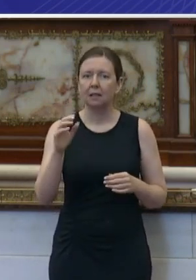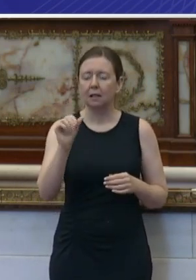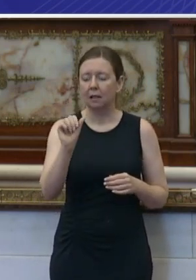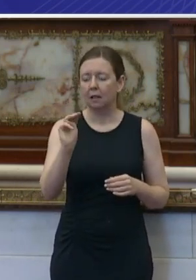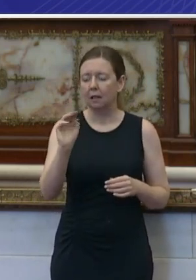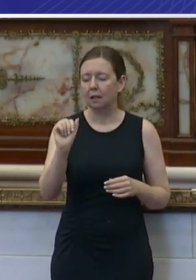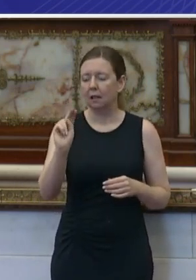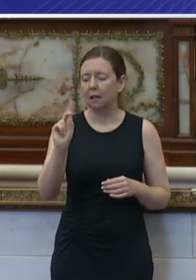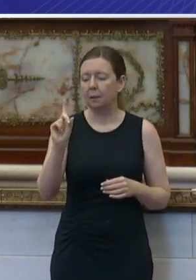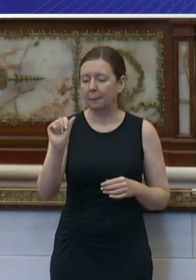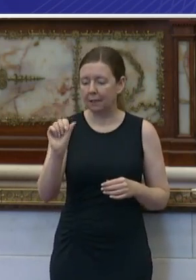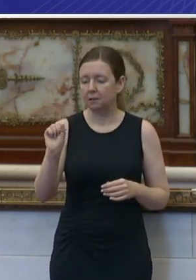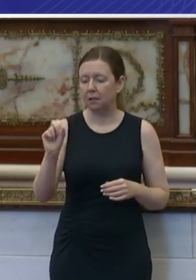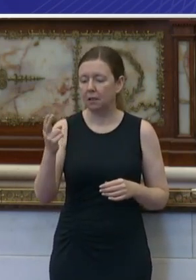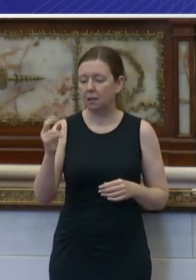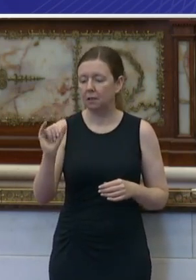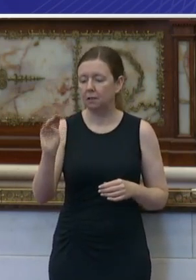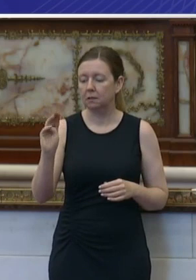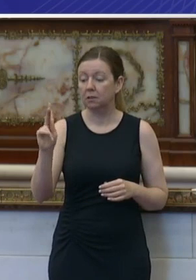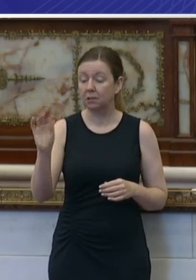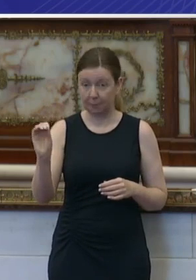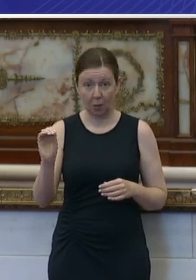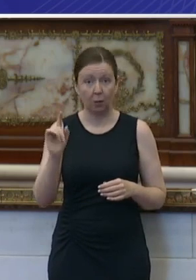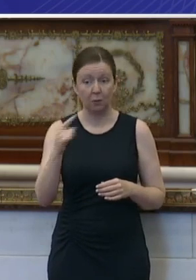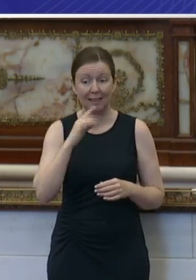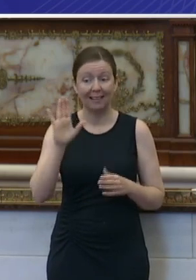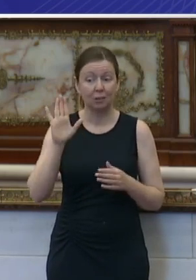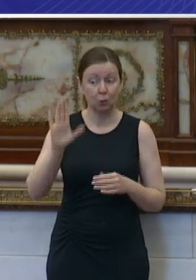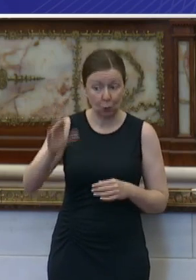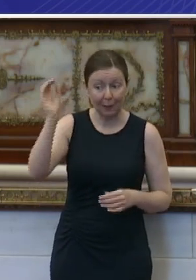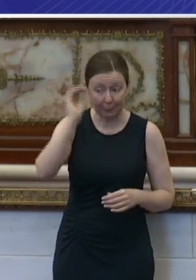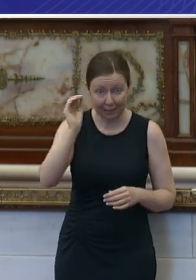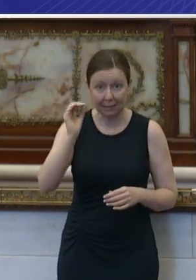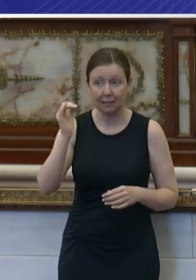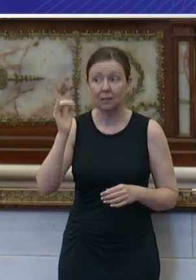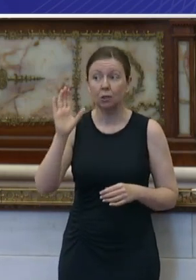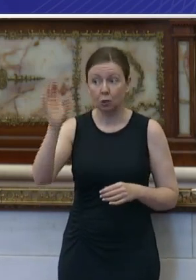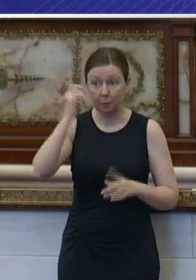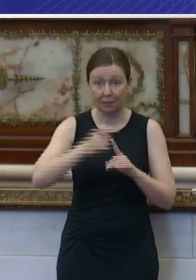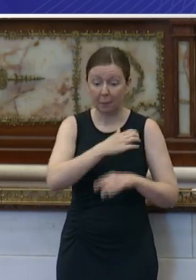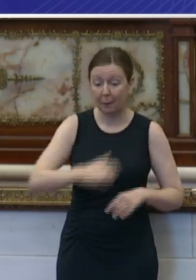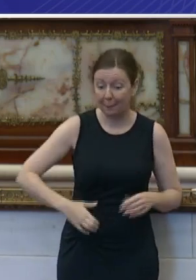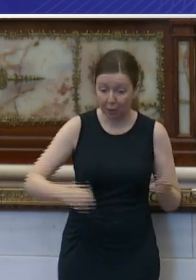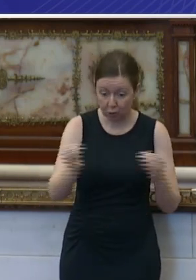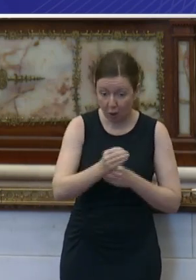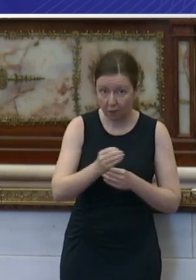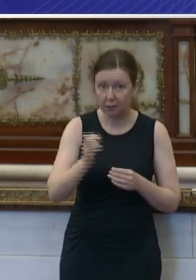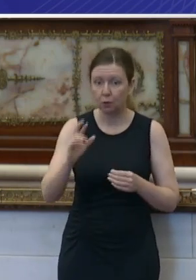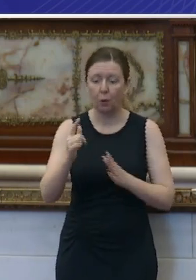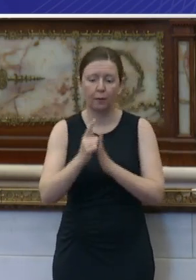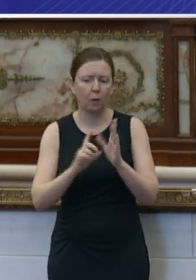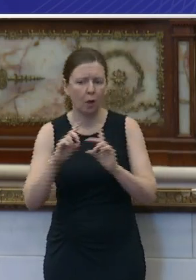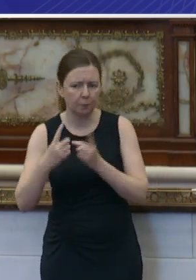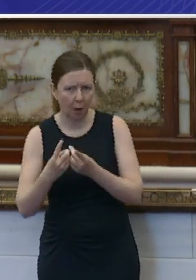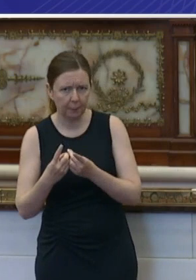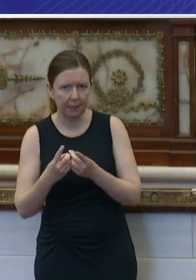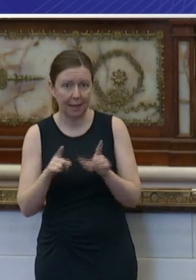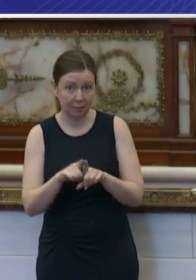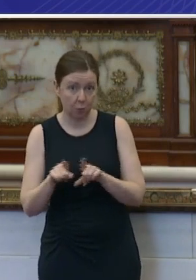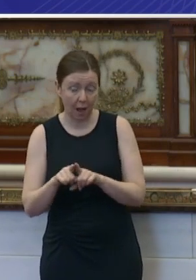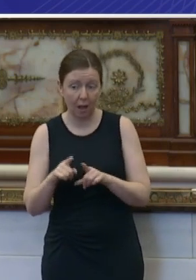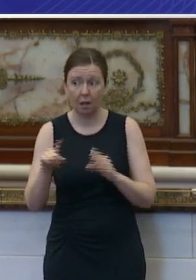Amanda Shimko. Amanda, okay, so you said that's your opinion. Is that your opinion from the mayor's office? Was that opinion from the law department as well